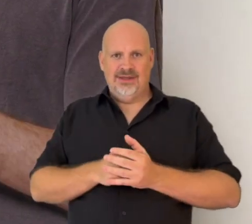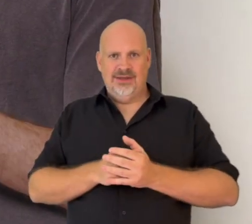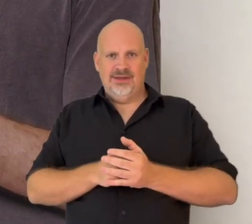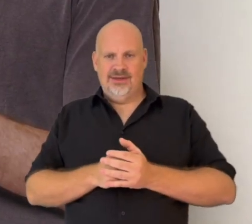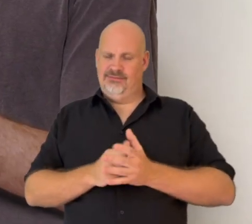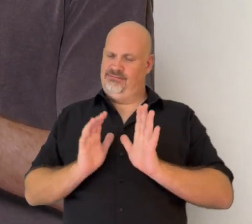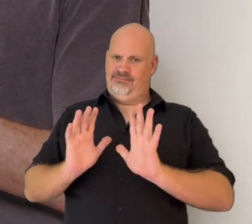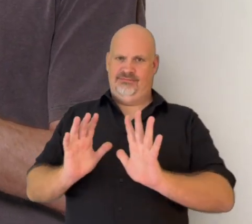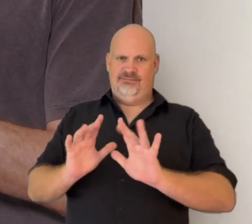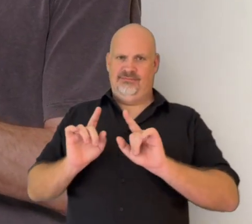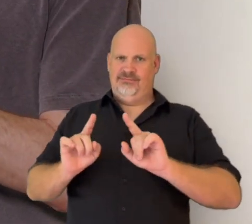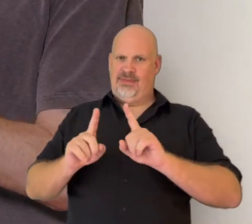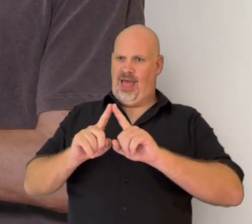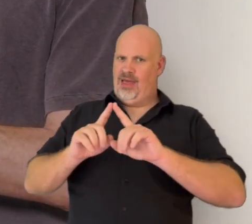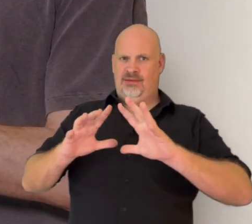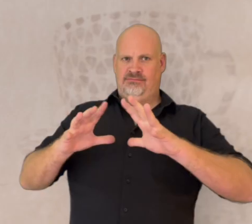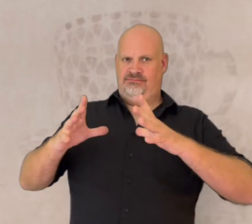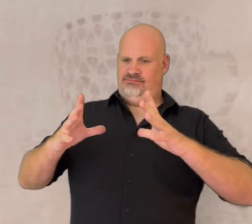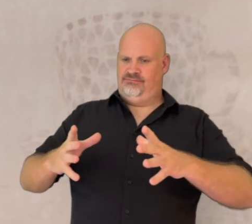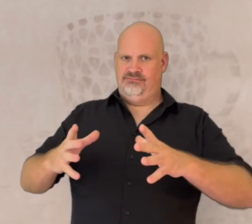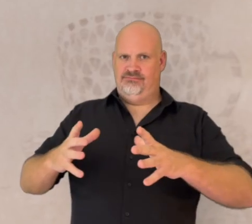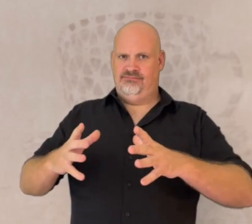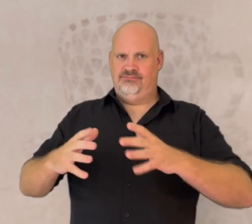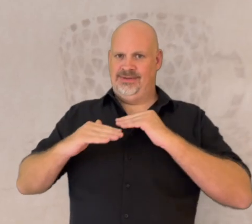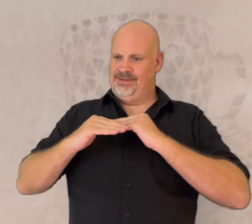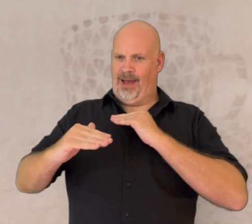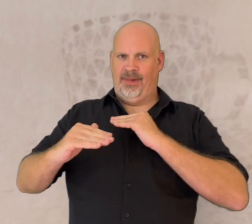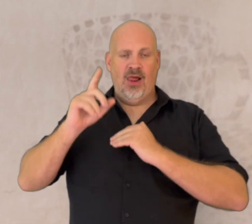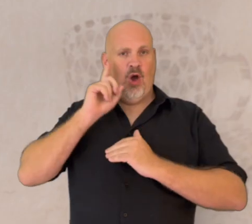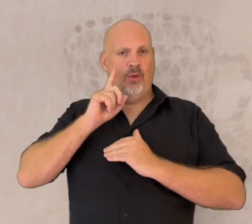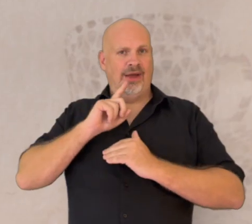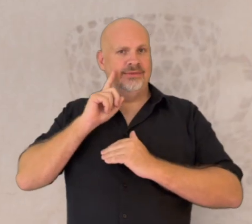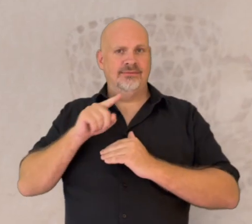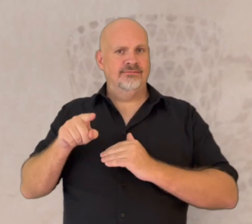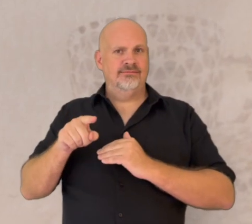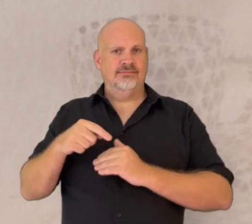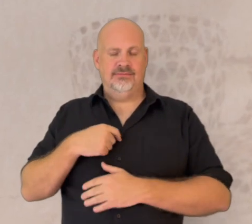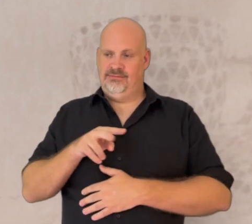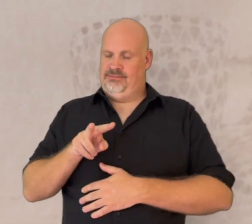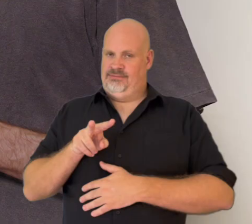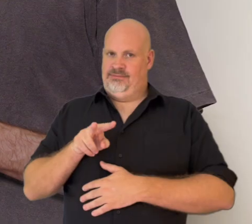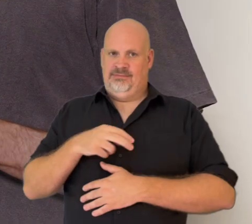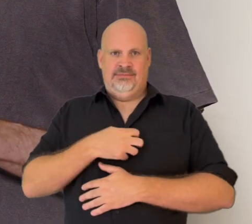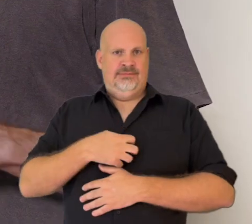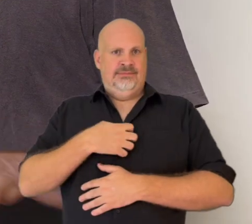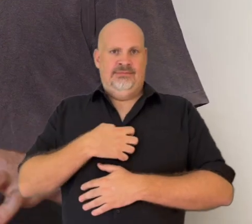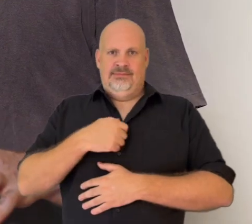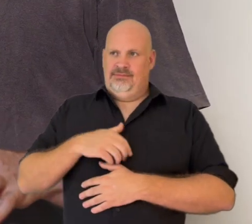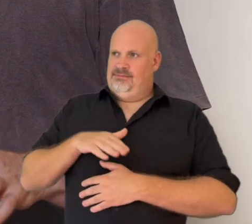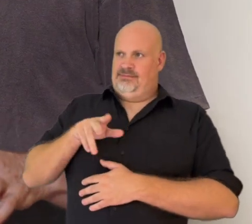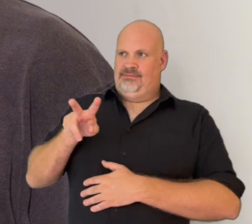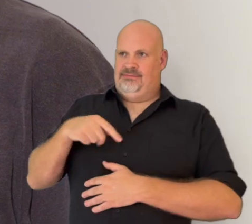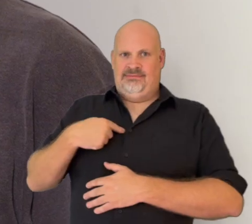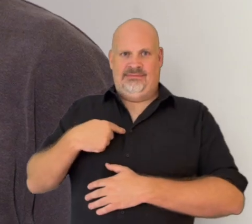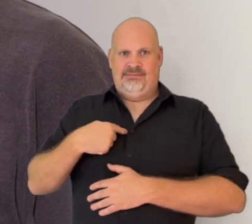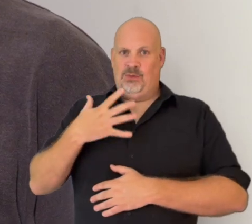like this sort of monument in our house. It was always there on the table. And I found this totally horrific when I was a kid. I was like, I never want to be like